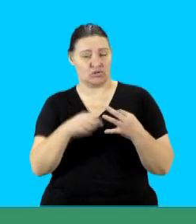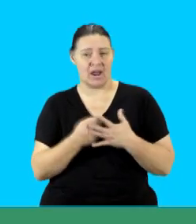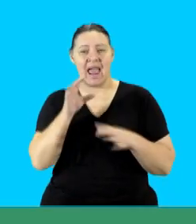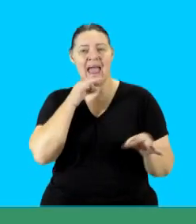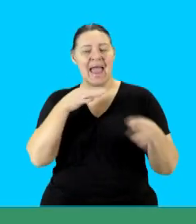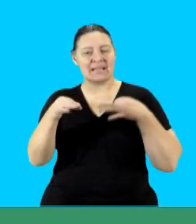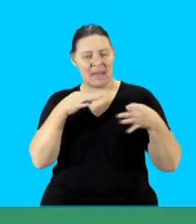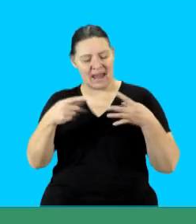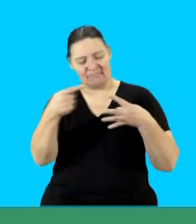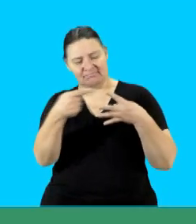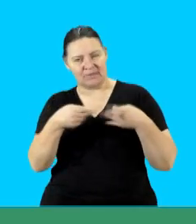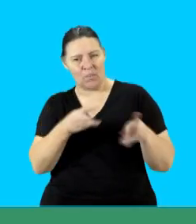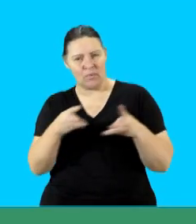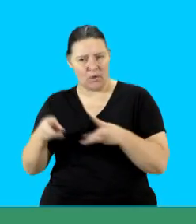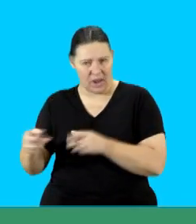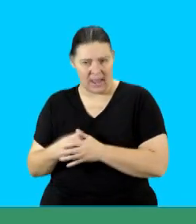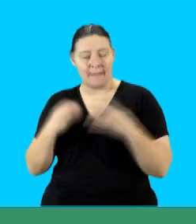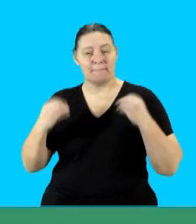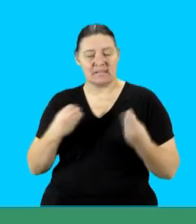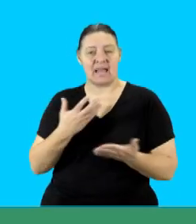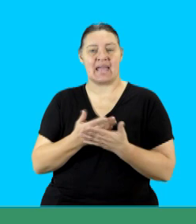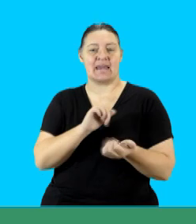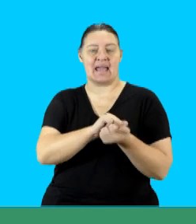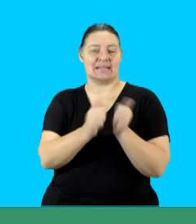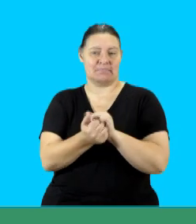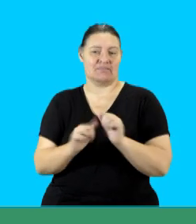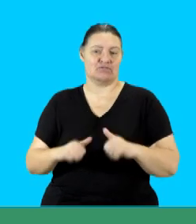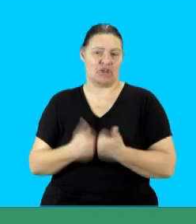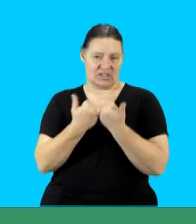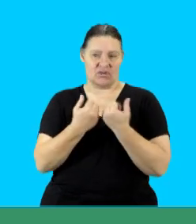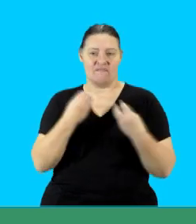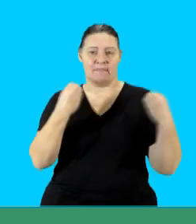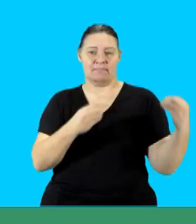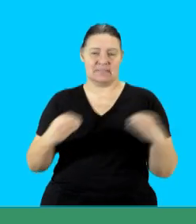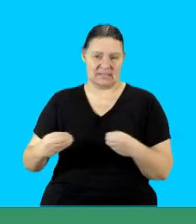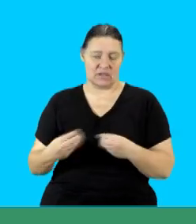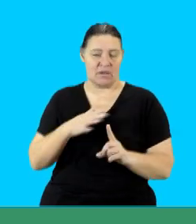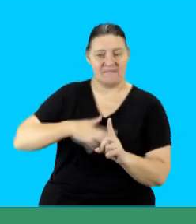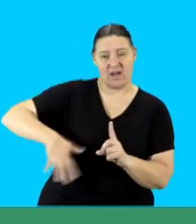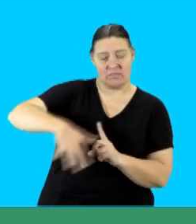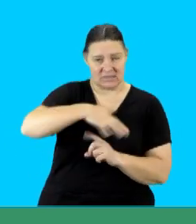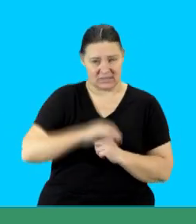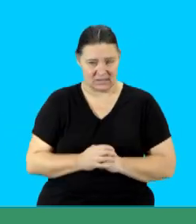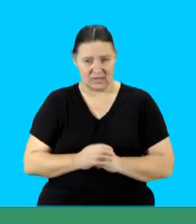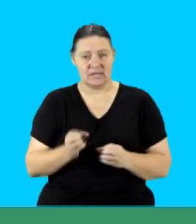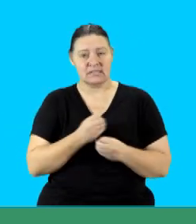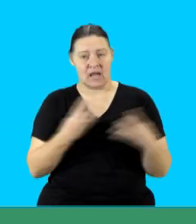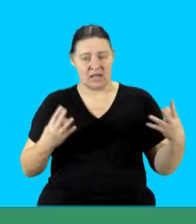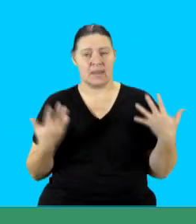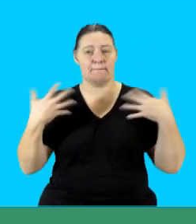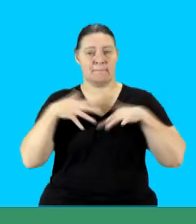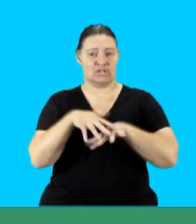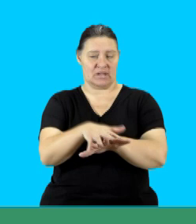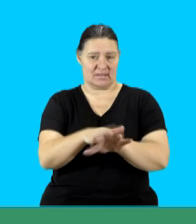The third question, explain the following ways in which businesses can adapt to the challenges of the business environments.